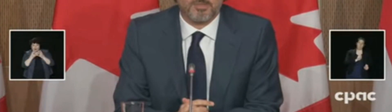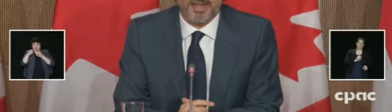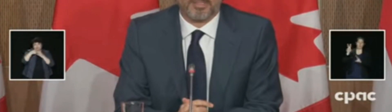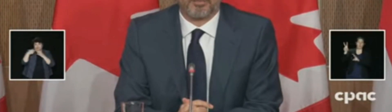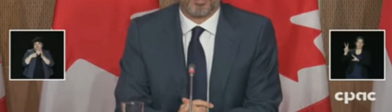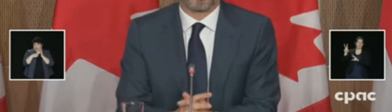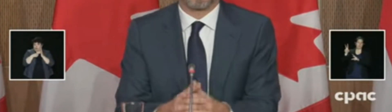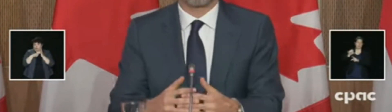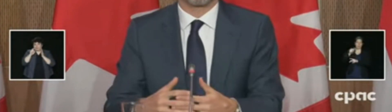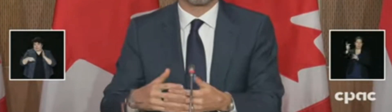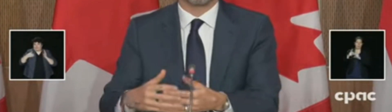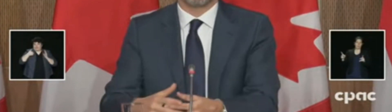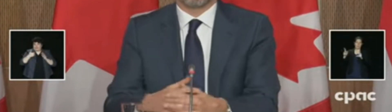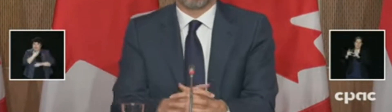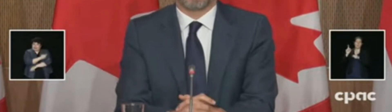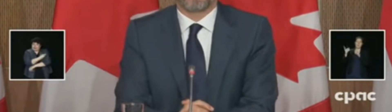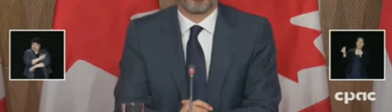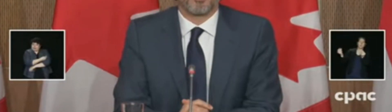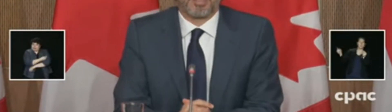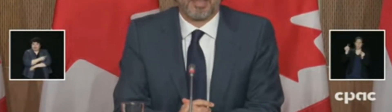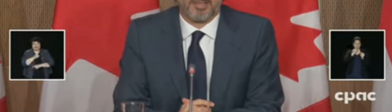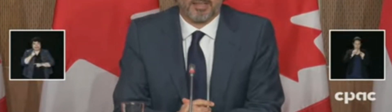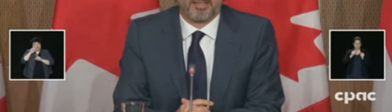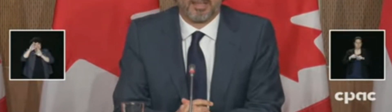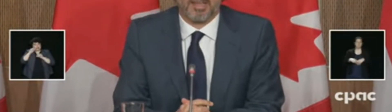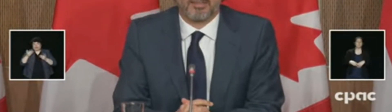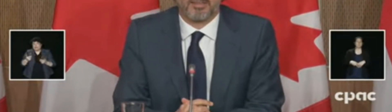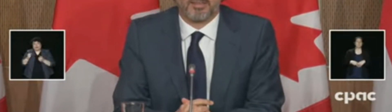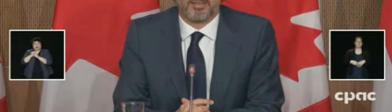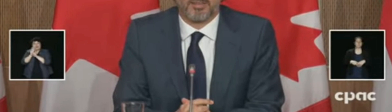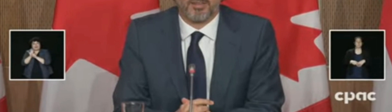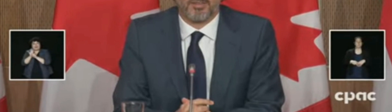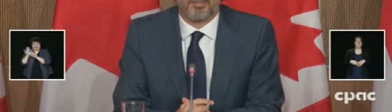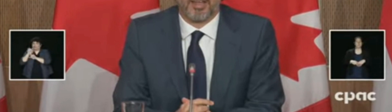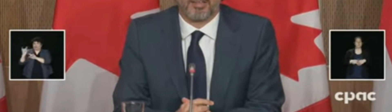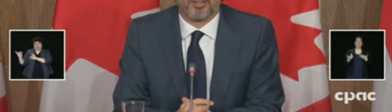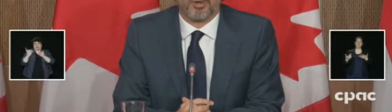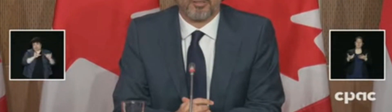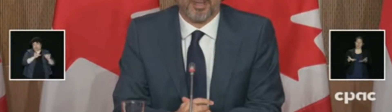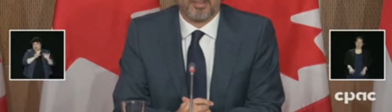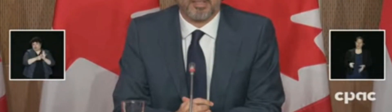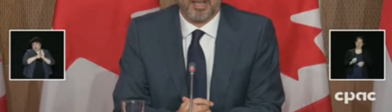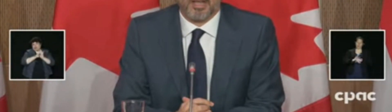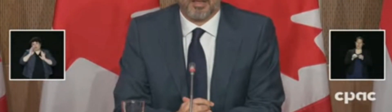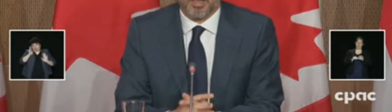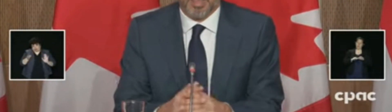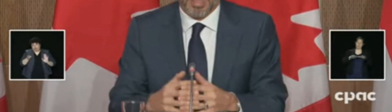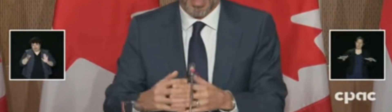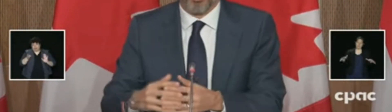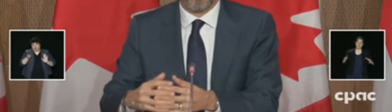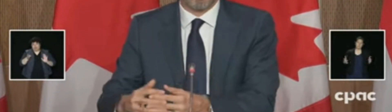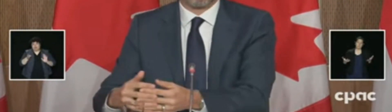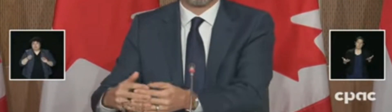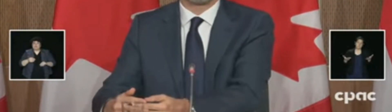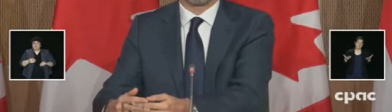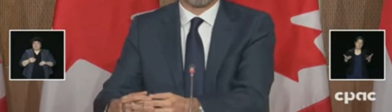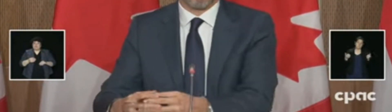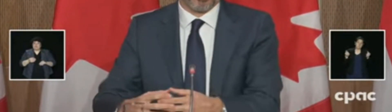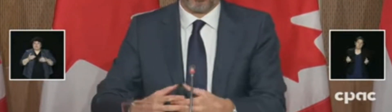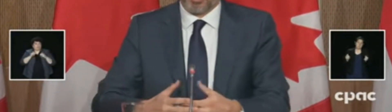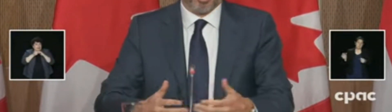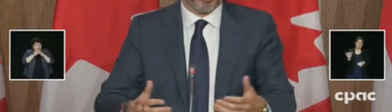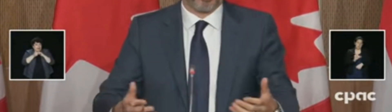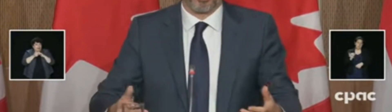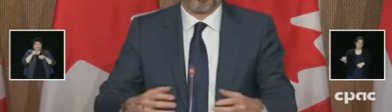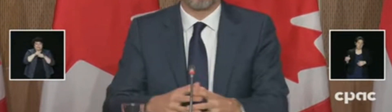to be expected when it comes to this pandemic and the coronavirus. How we actually roll that